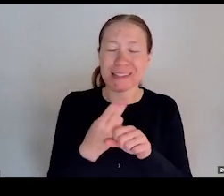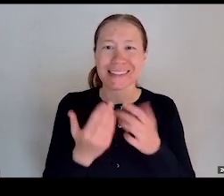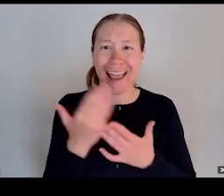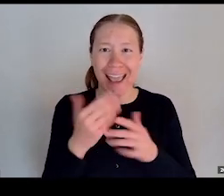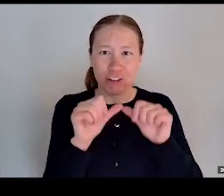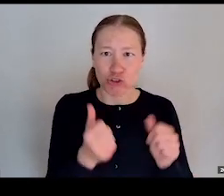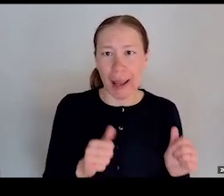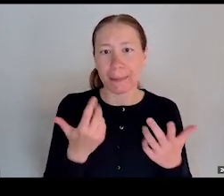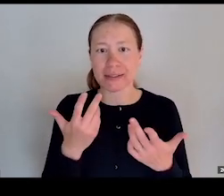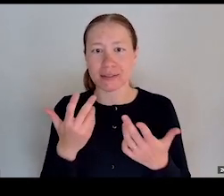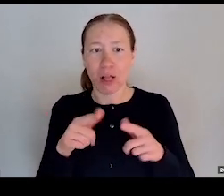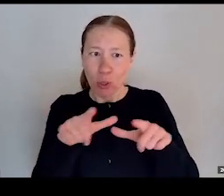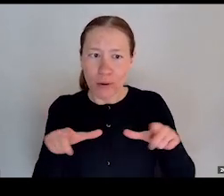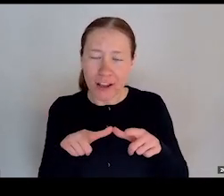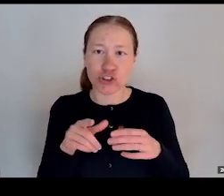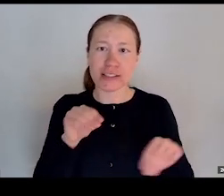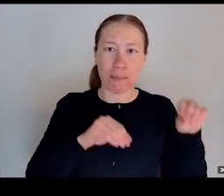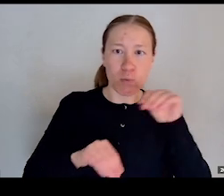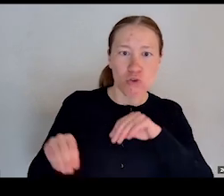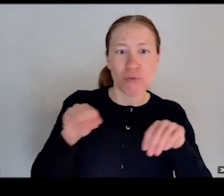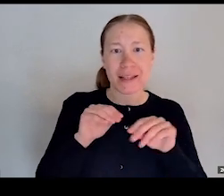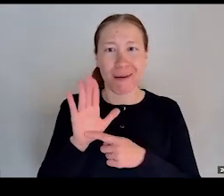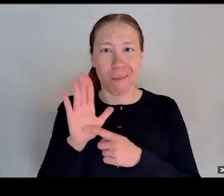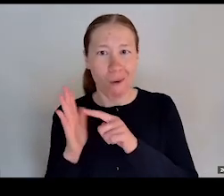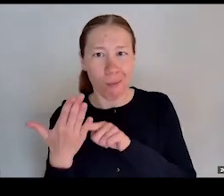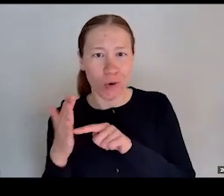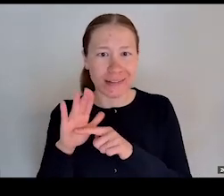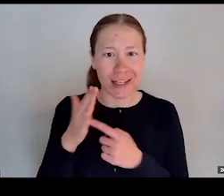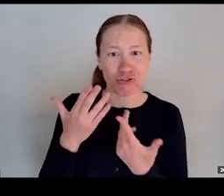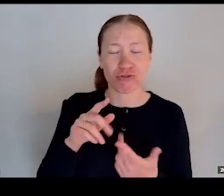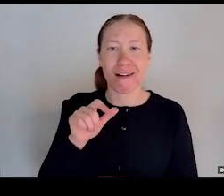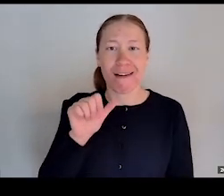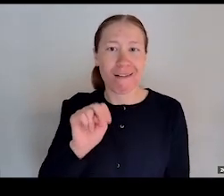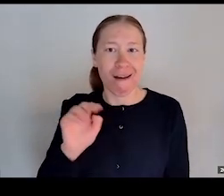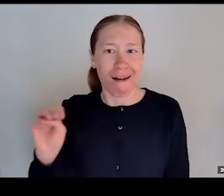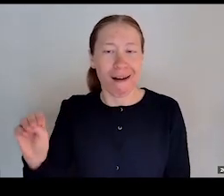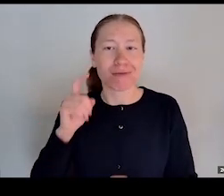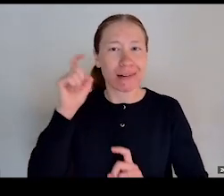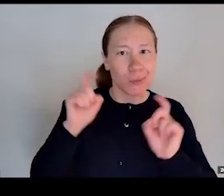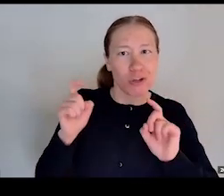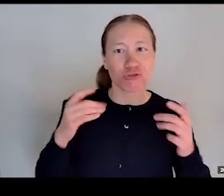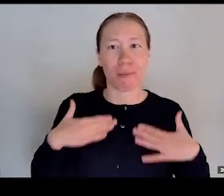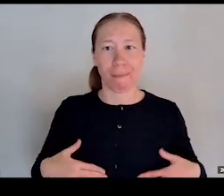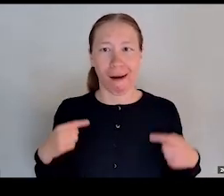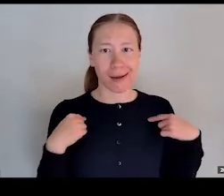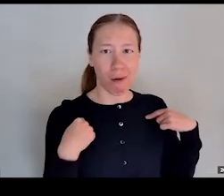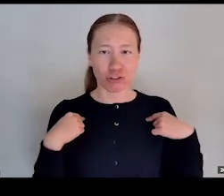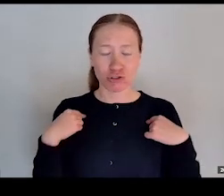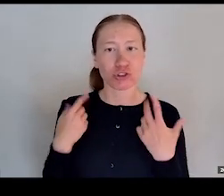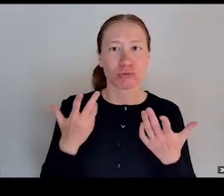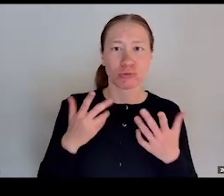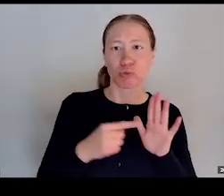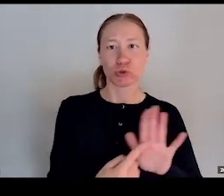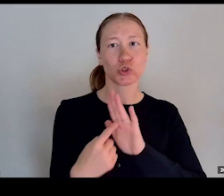locations, movements, palm orientations, and non-manual language signs, such as facial expressions and body posture to